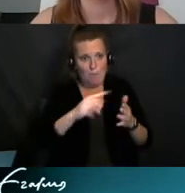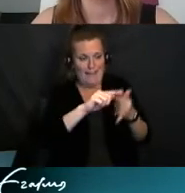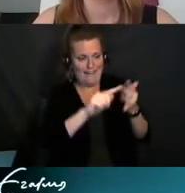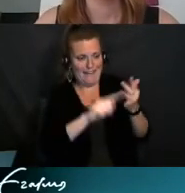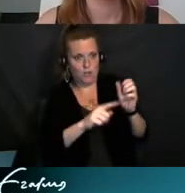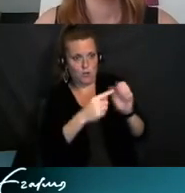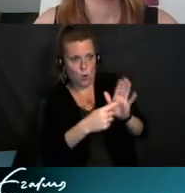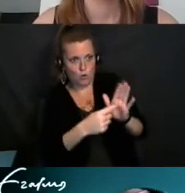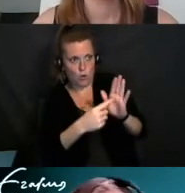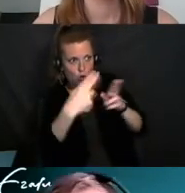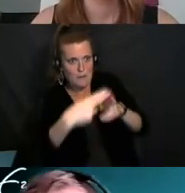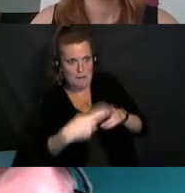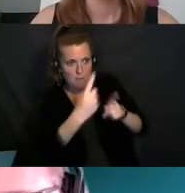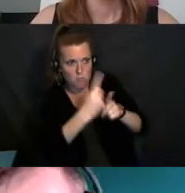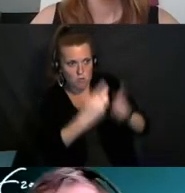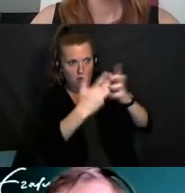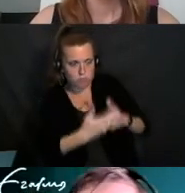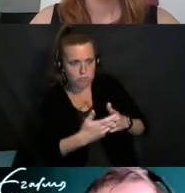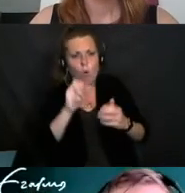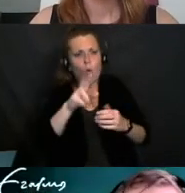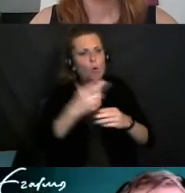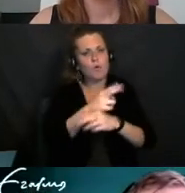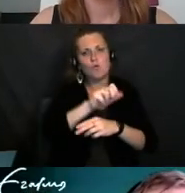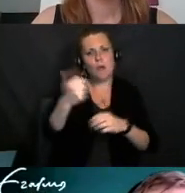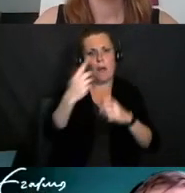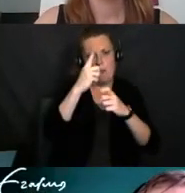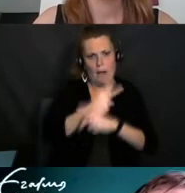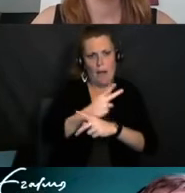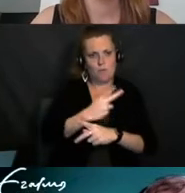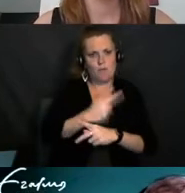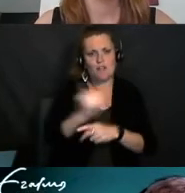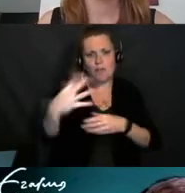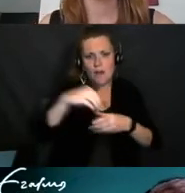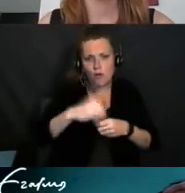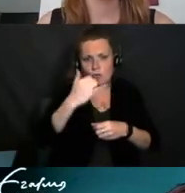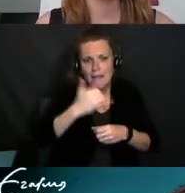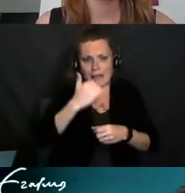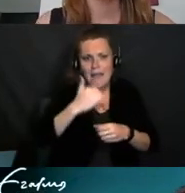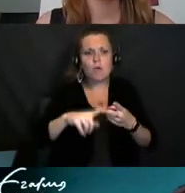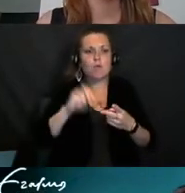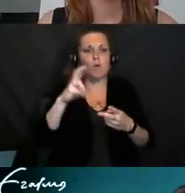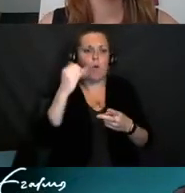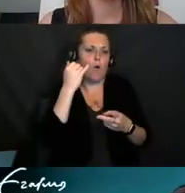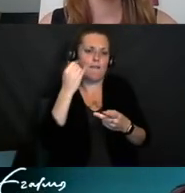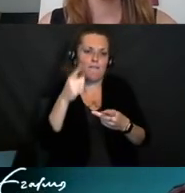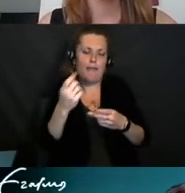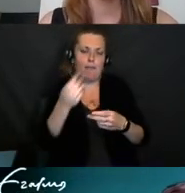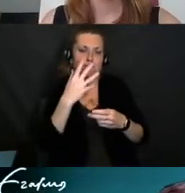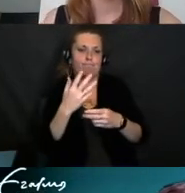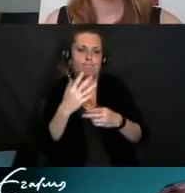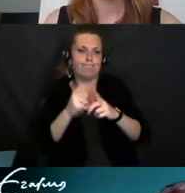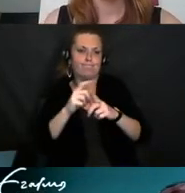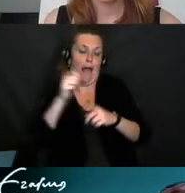named, or whether there is some other computation that includes also the errors or the deviation from the correct answer.